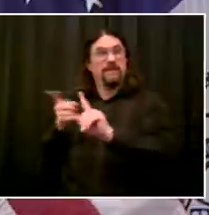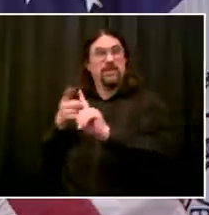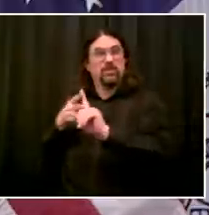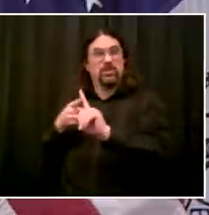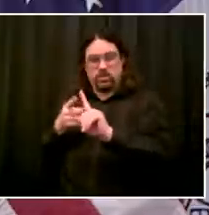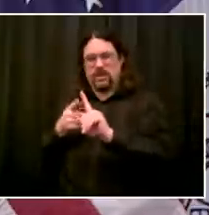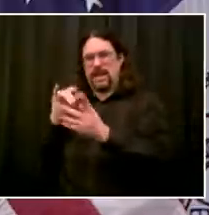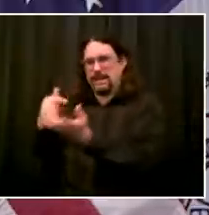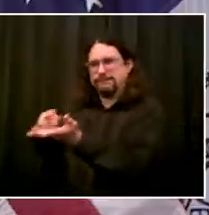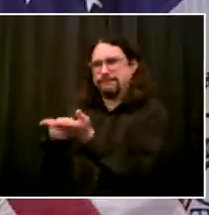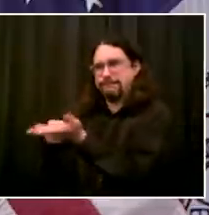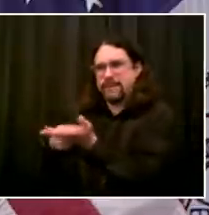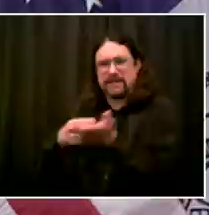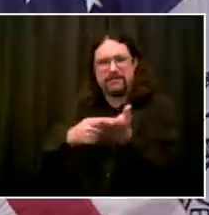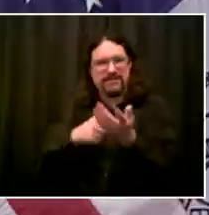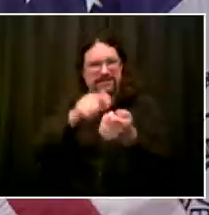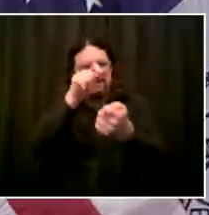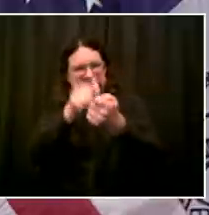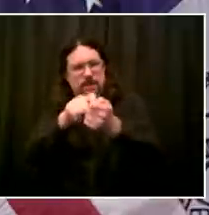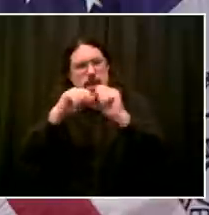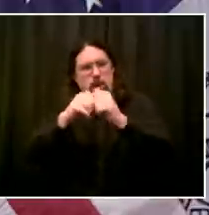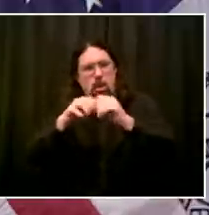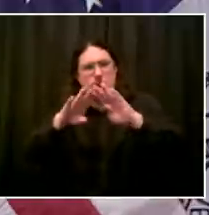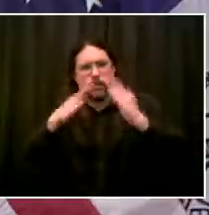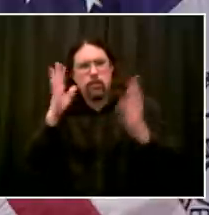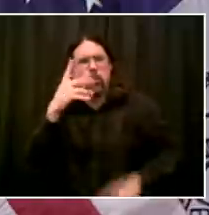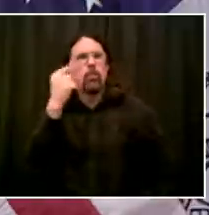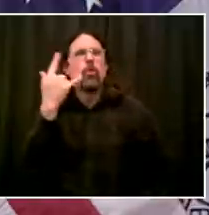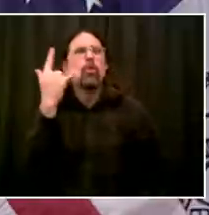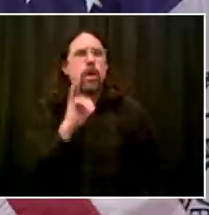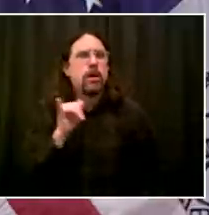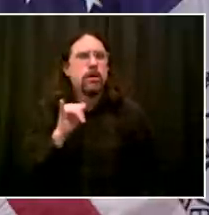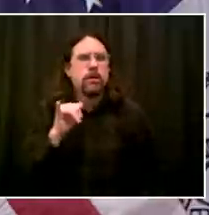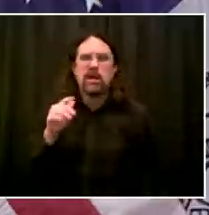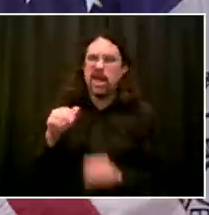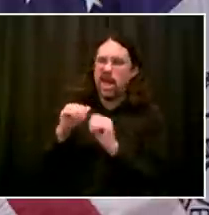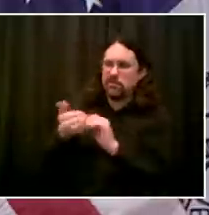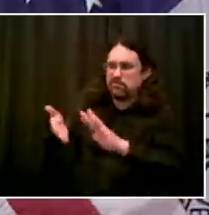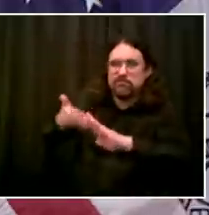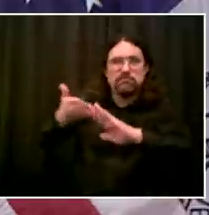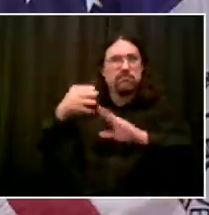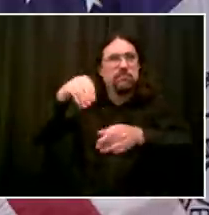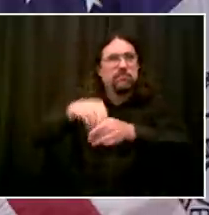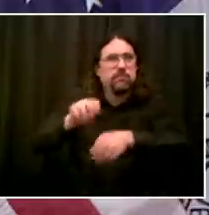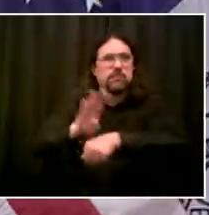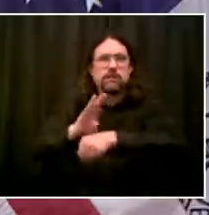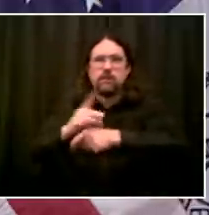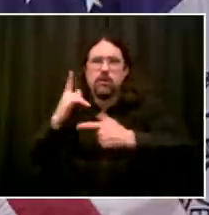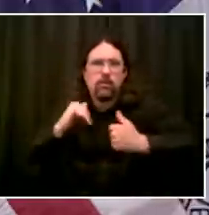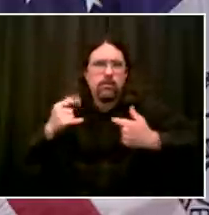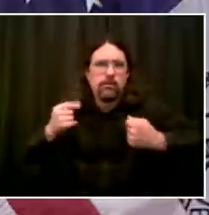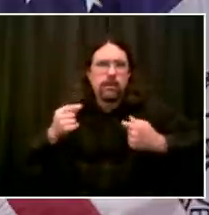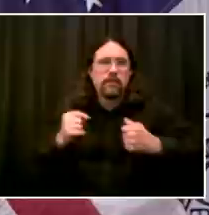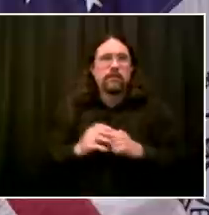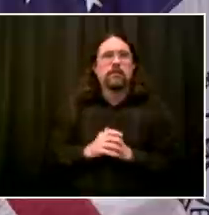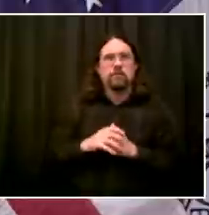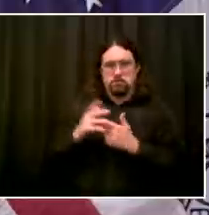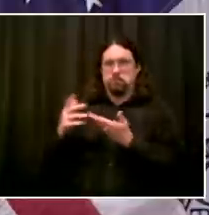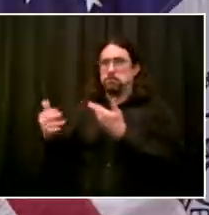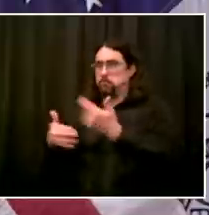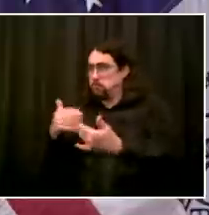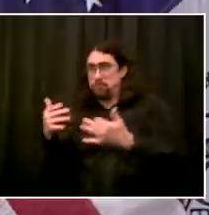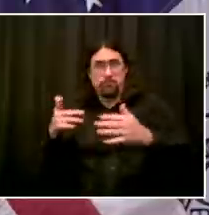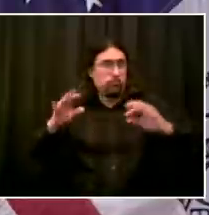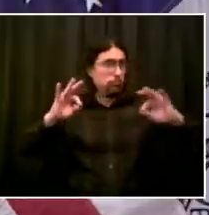get into the first or second week of June and then tell people when we've gotten to the point that we can make the move. So we're going to definitely be leading